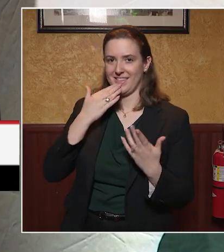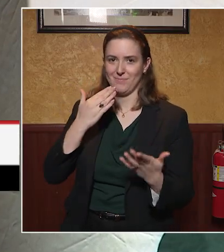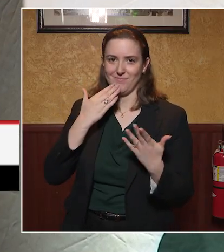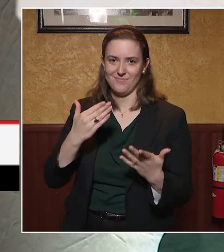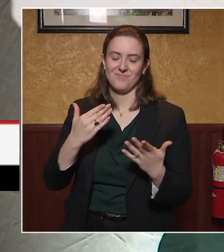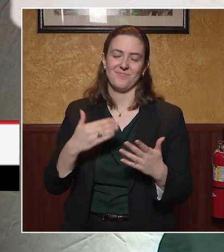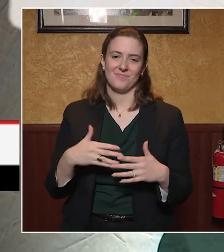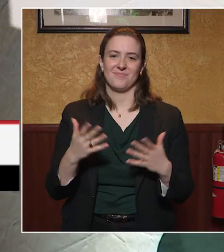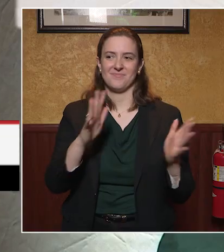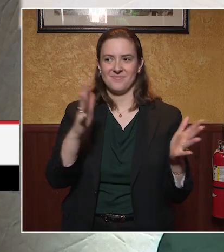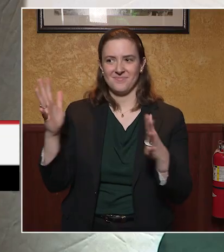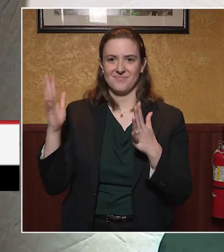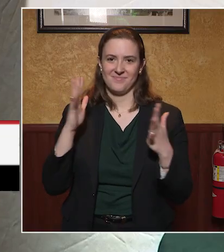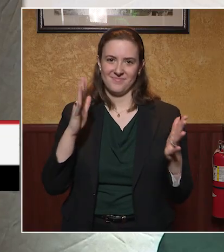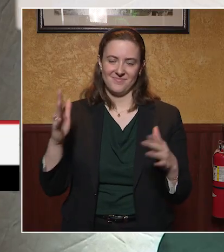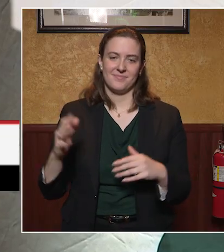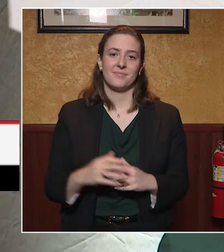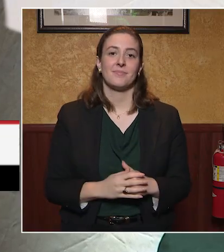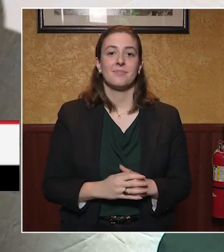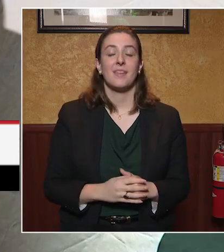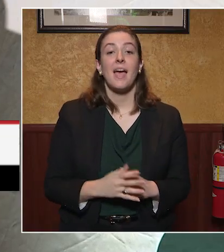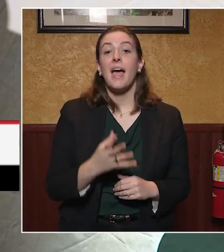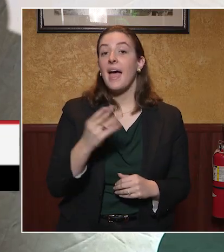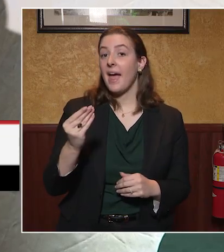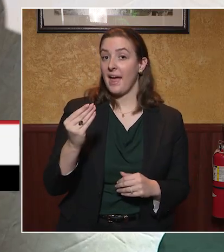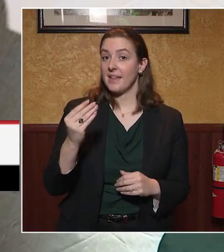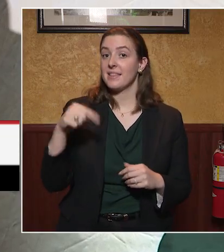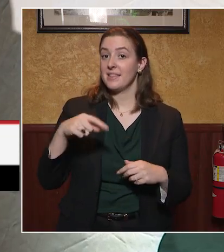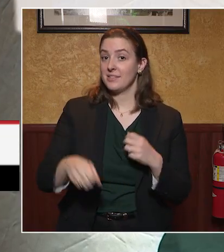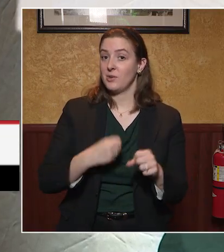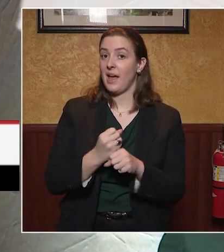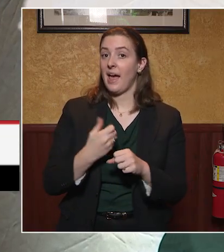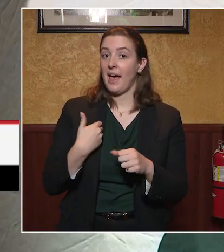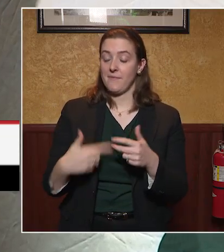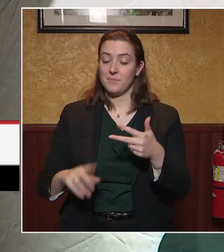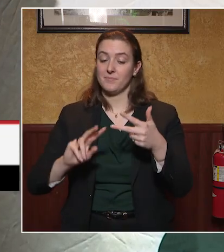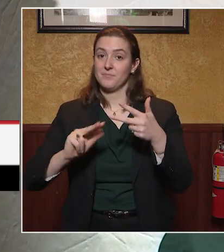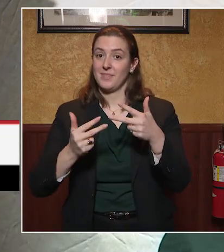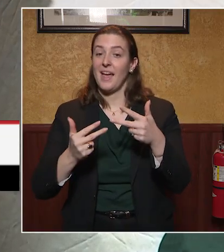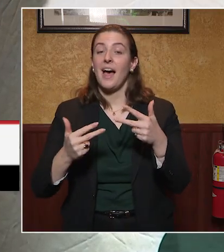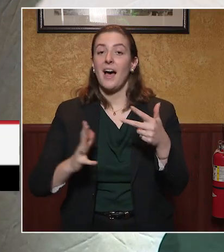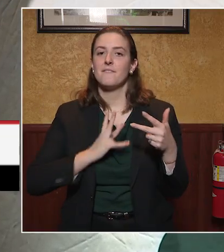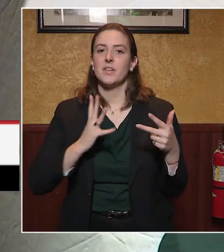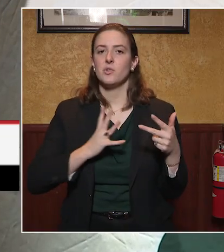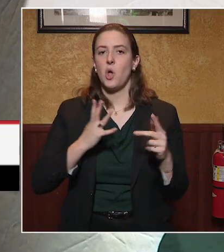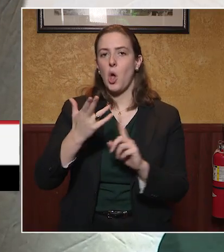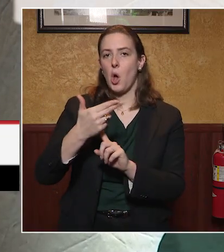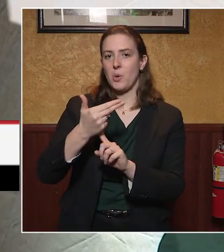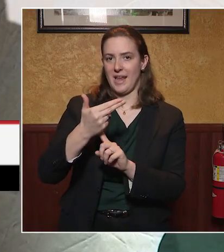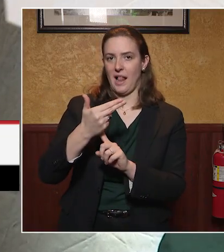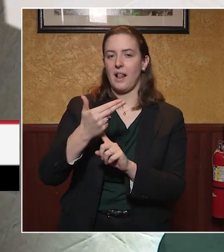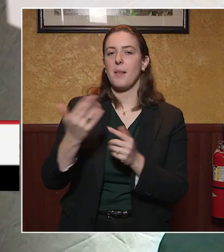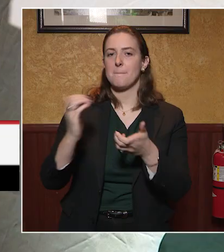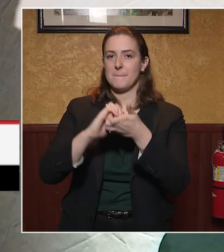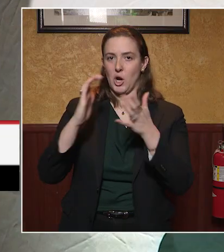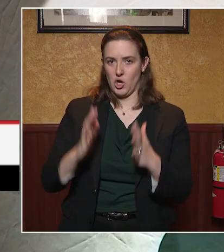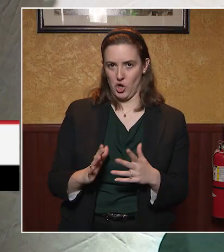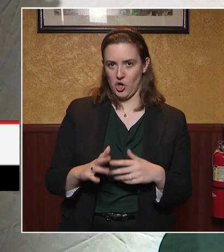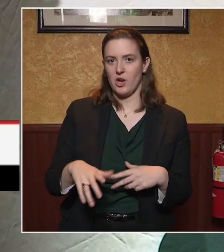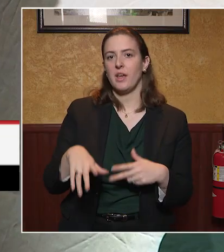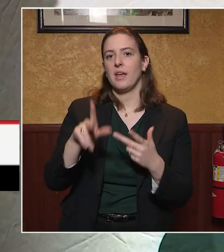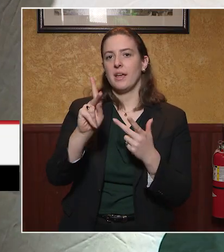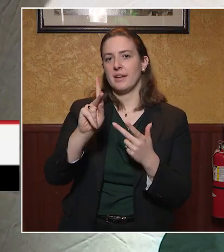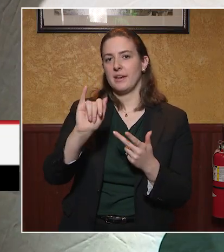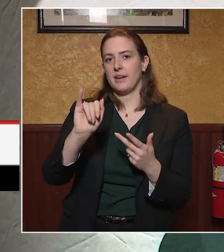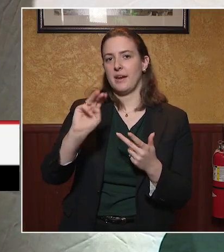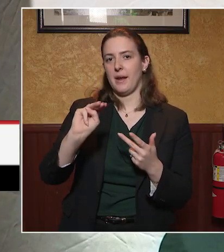And in case you didn't know, we have an official hotel partner for the Downtown DC Holiday Market in the Kimpton Hotel Monaco. So give it up for the